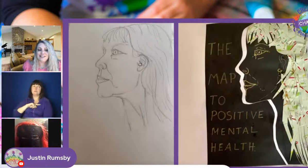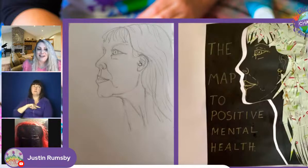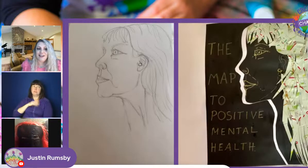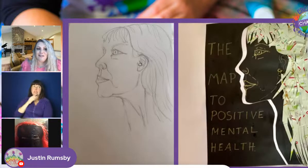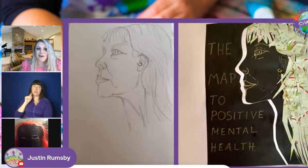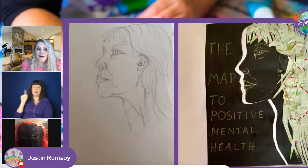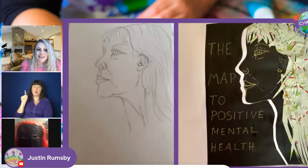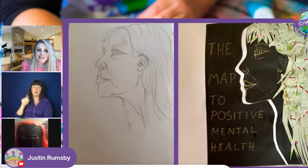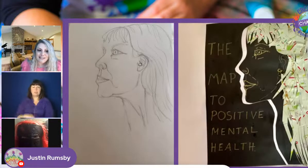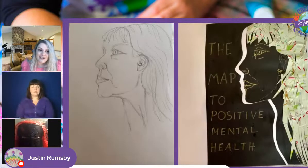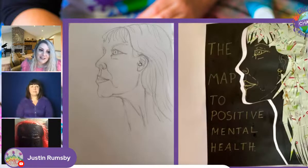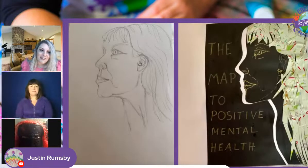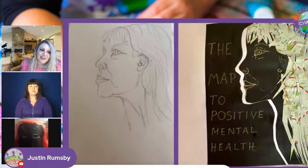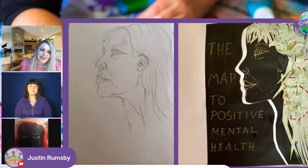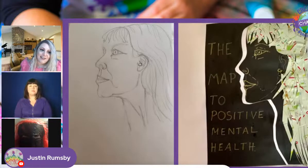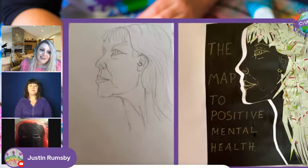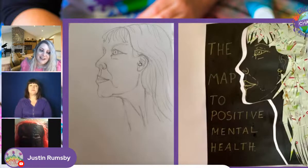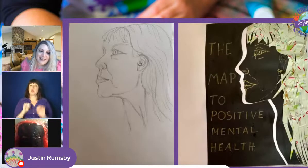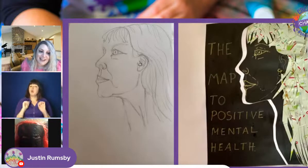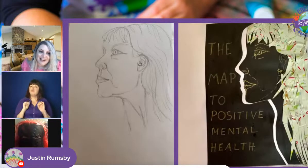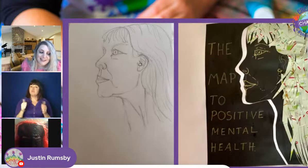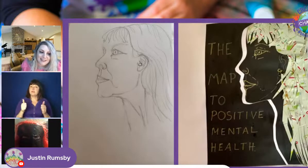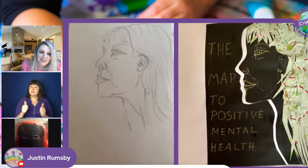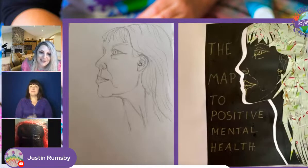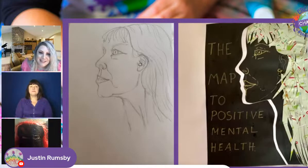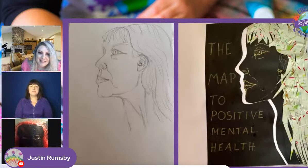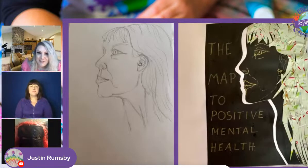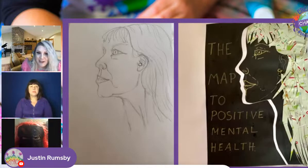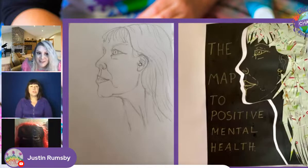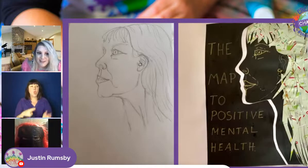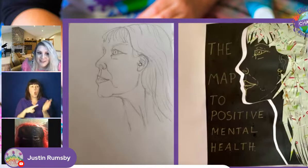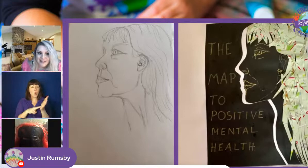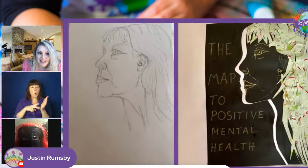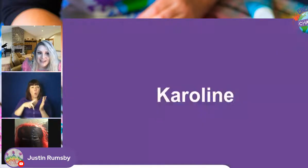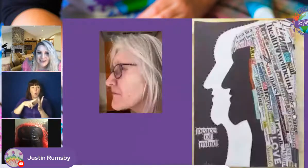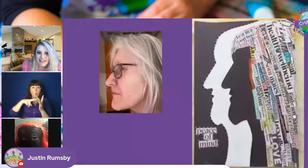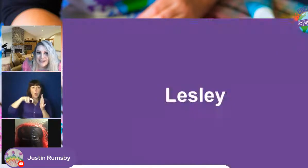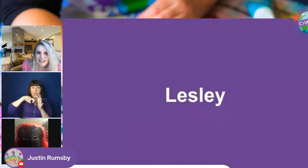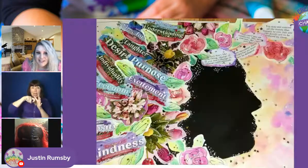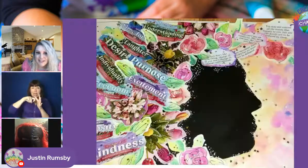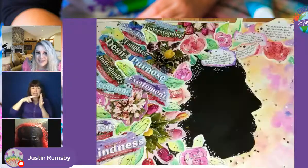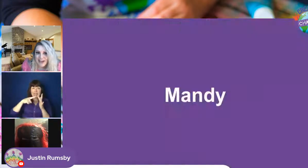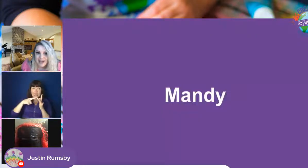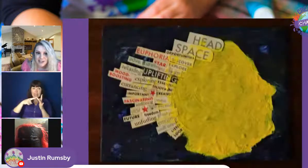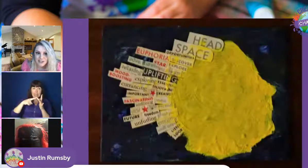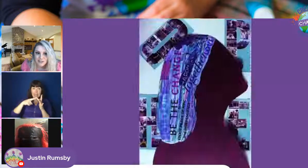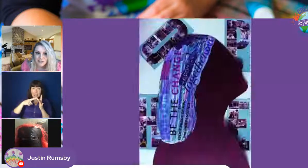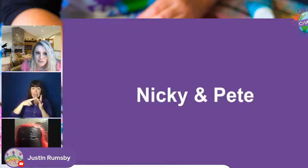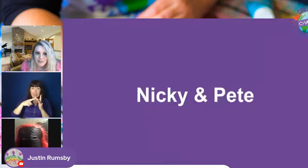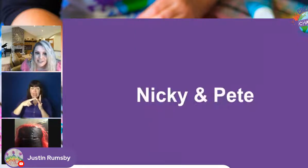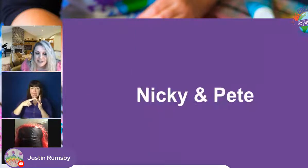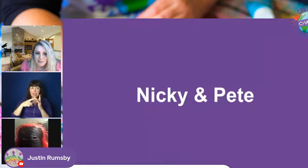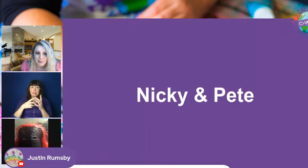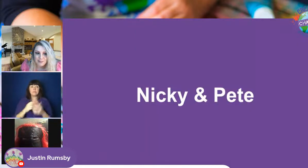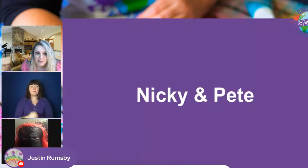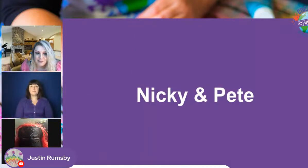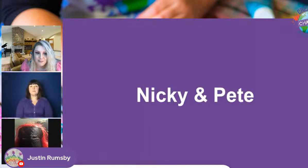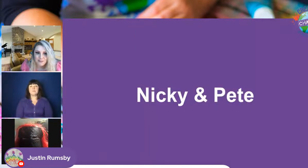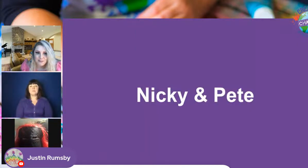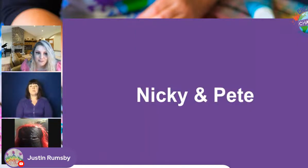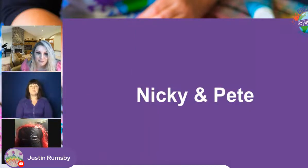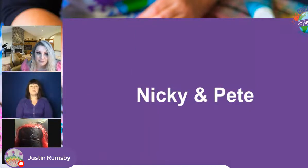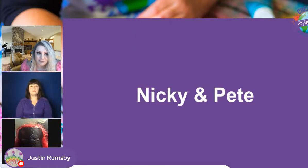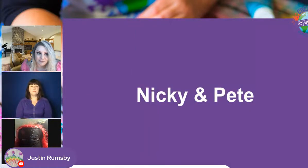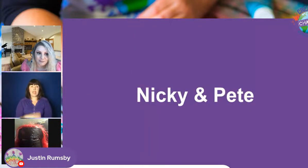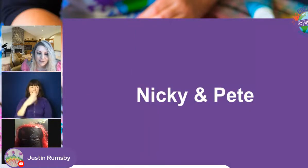Love it. Right. Nikki, is there a way that we can get Nikki center stage? Is that